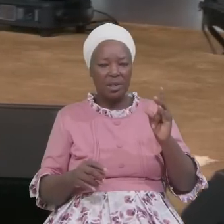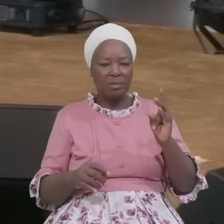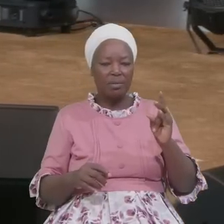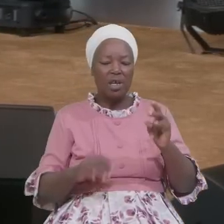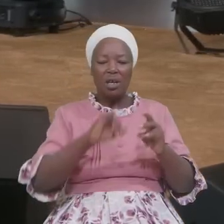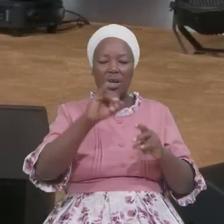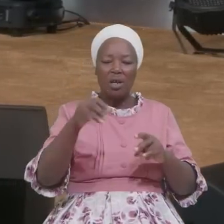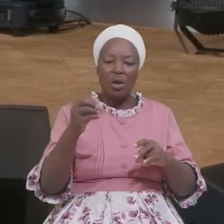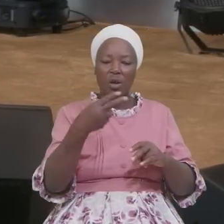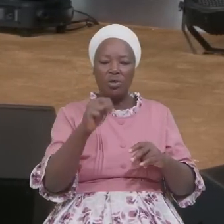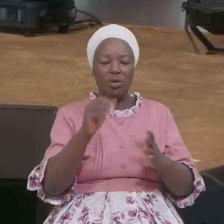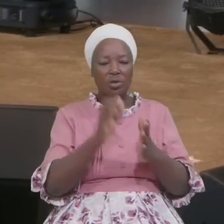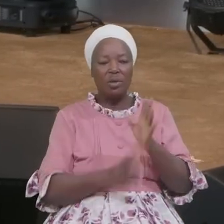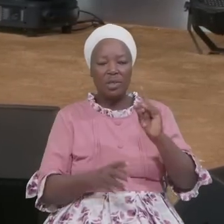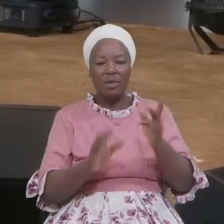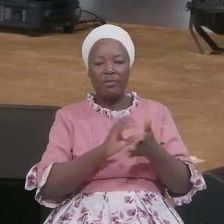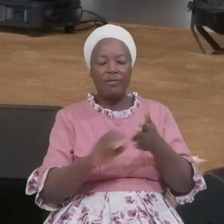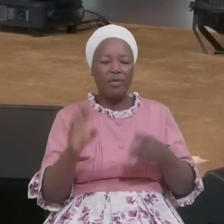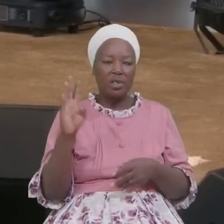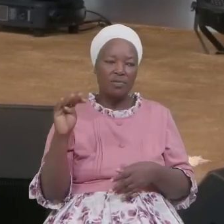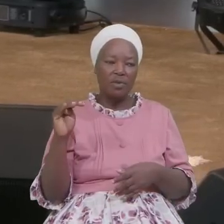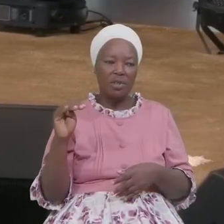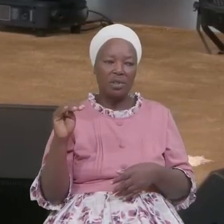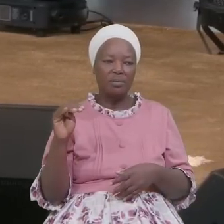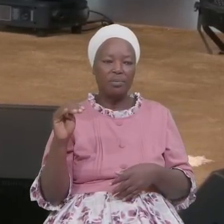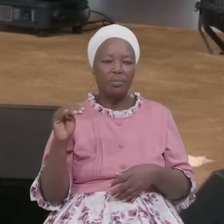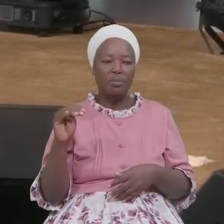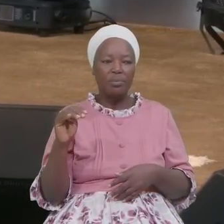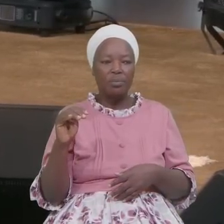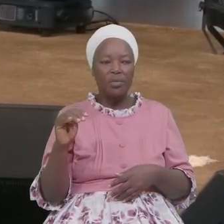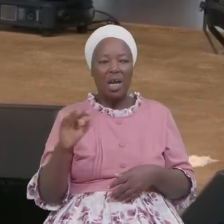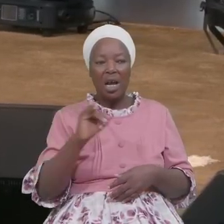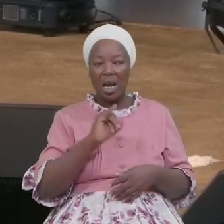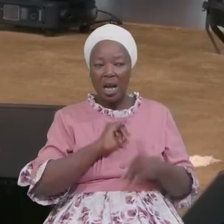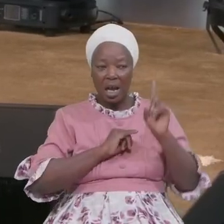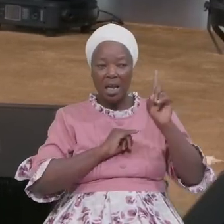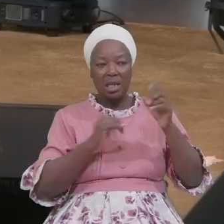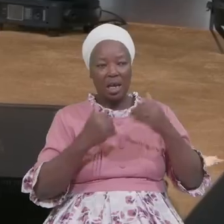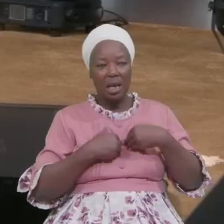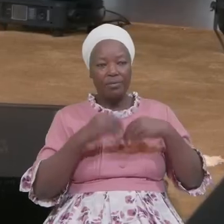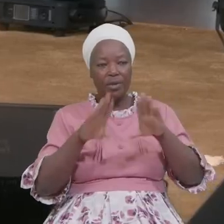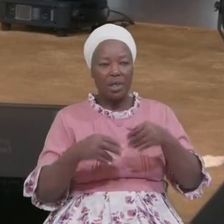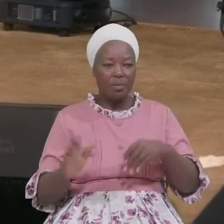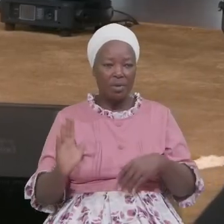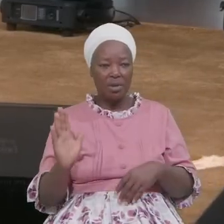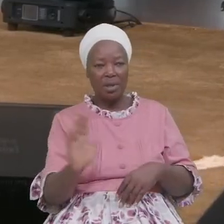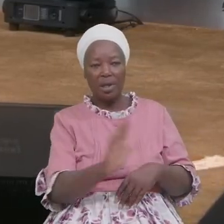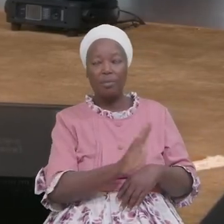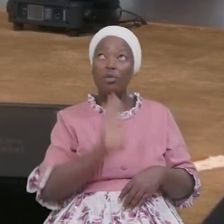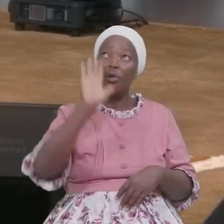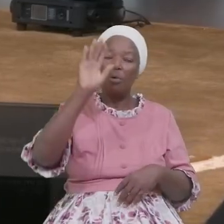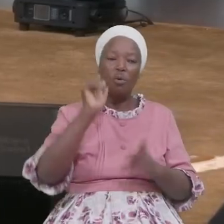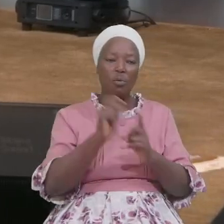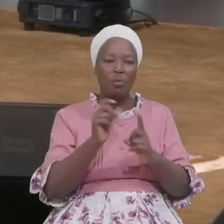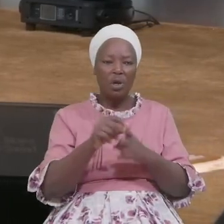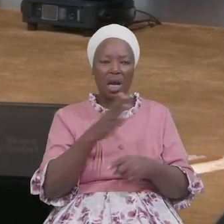from verse 14. John chapter 17, verse 14. I have given them thy word, and